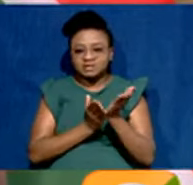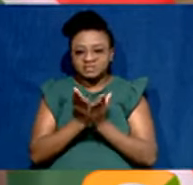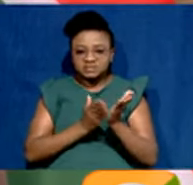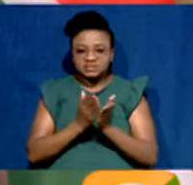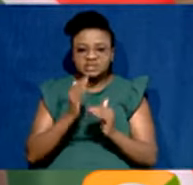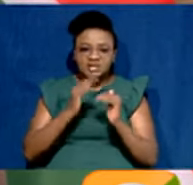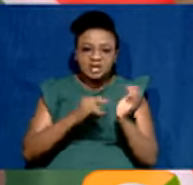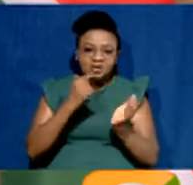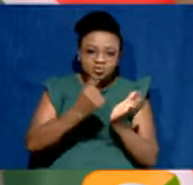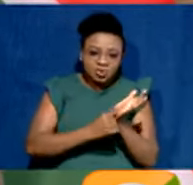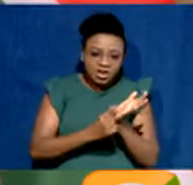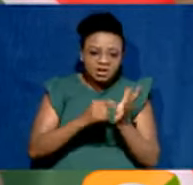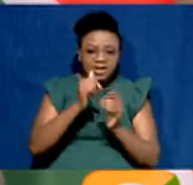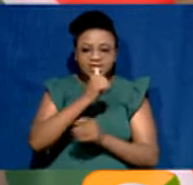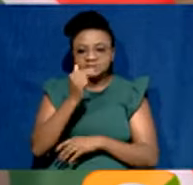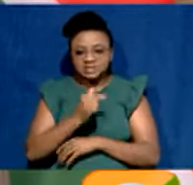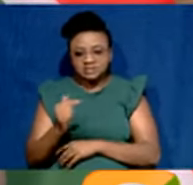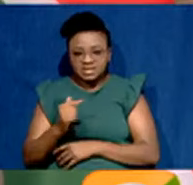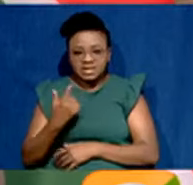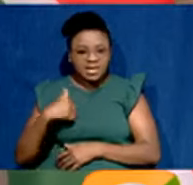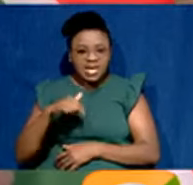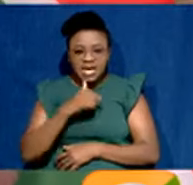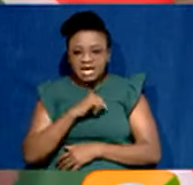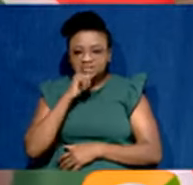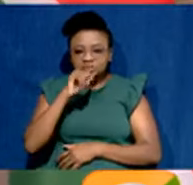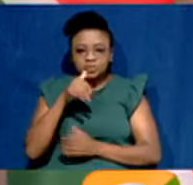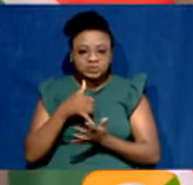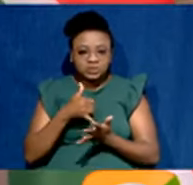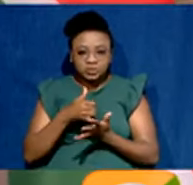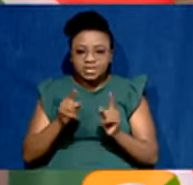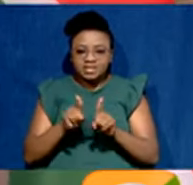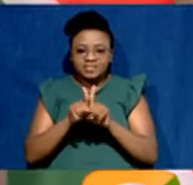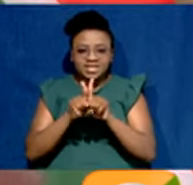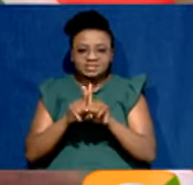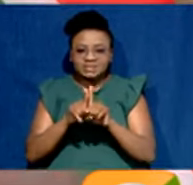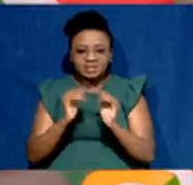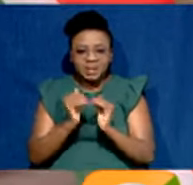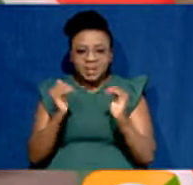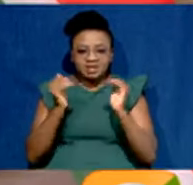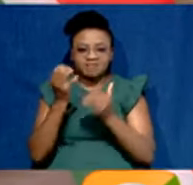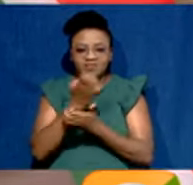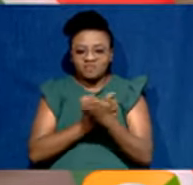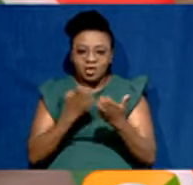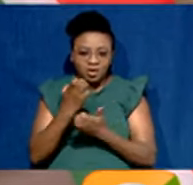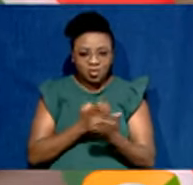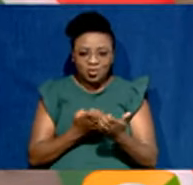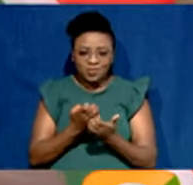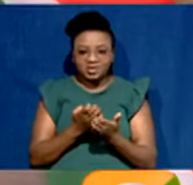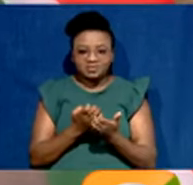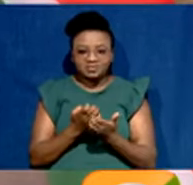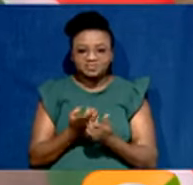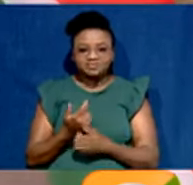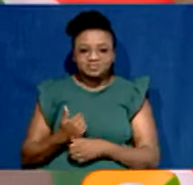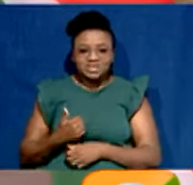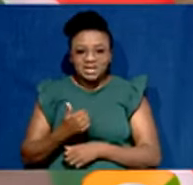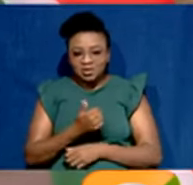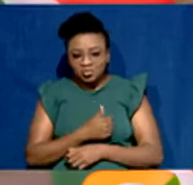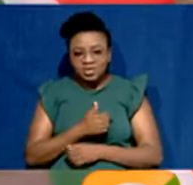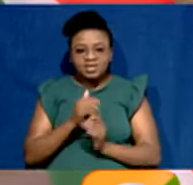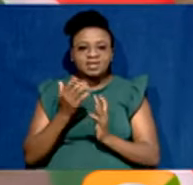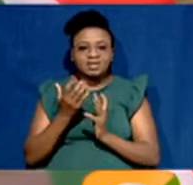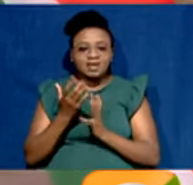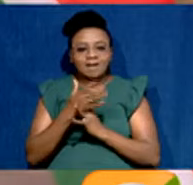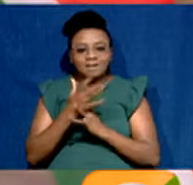does. We are not in the same category, economy-wise. We are a